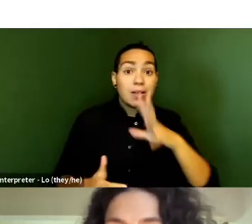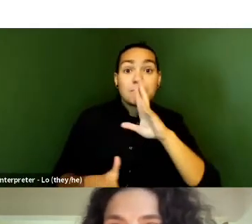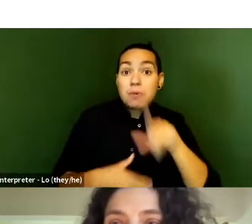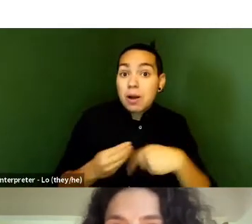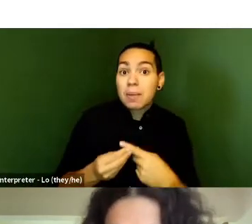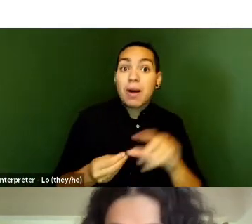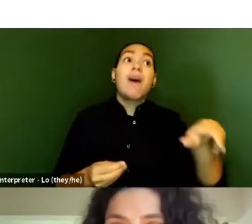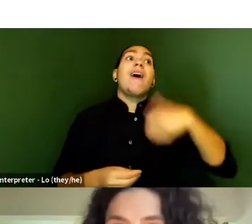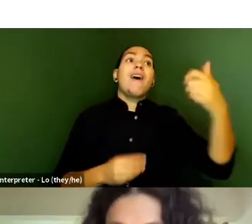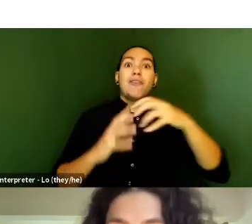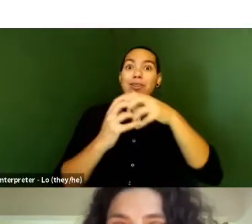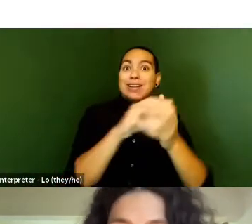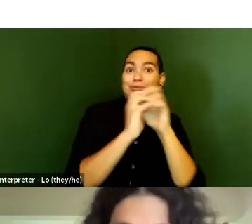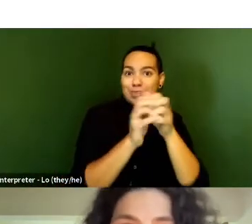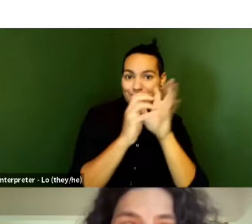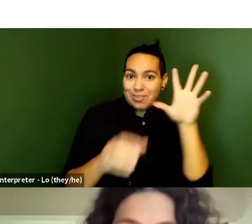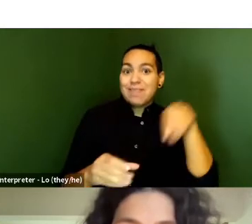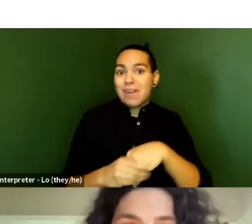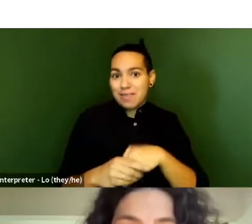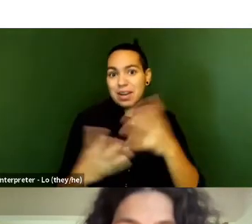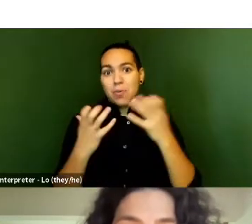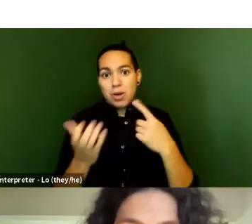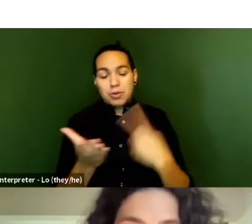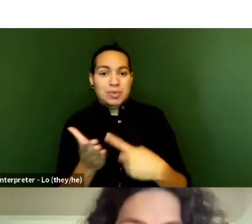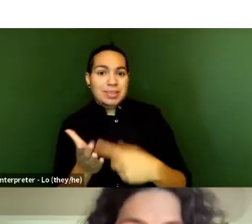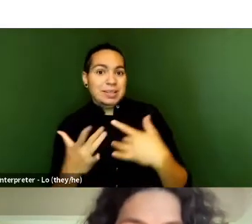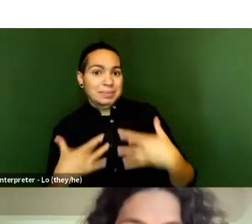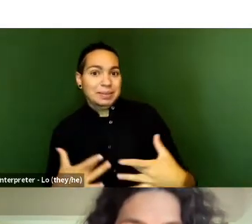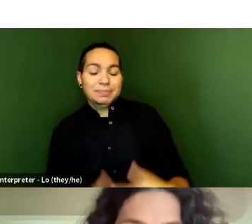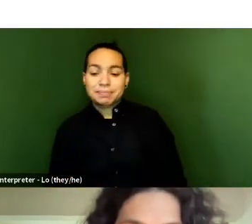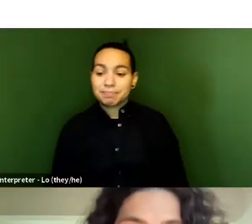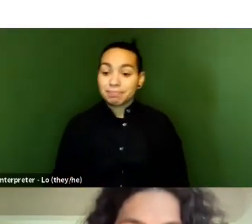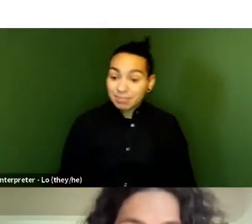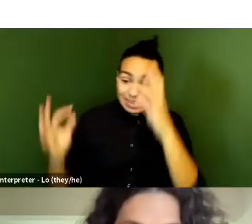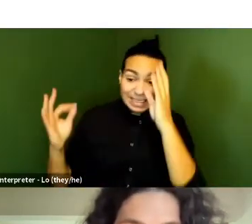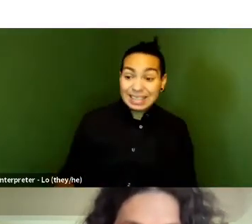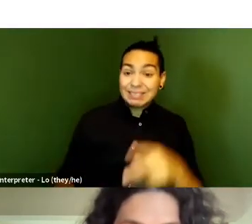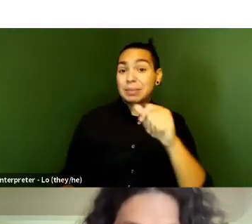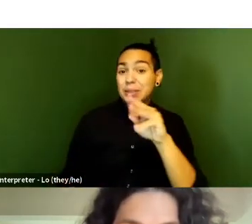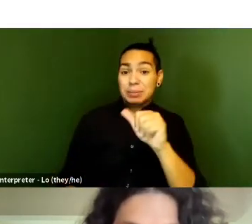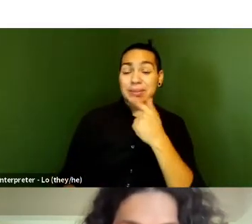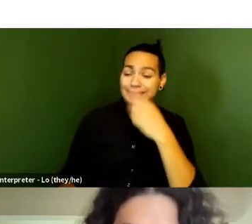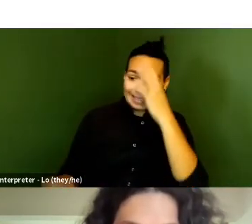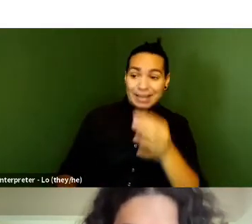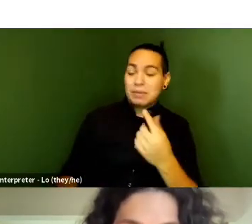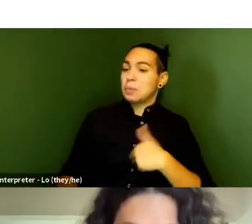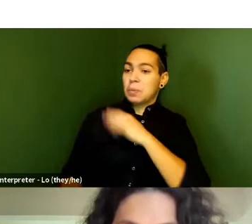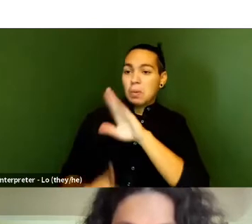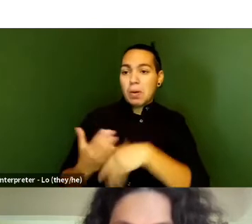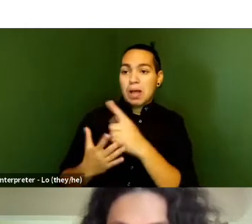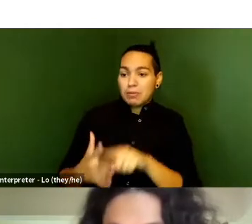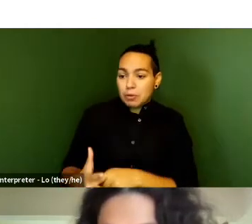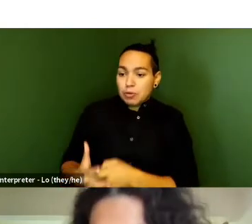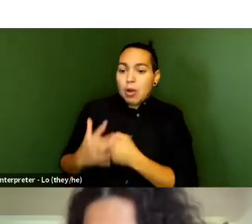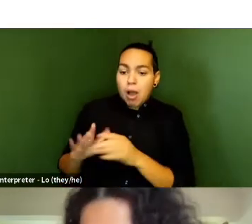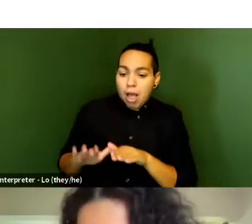all the other intersections that I wanted to. Absolutely. But, we all have to start somewhere. Yeah. And